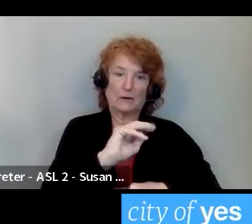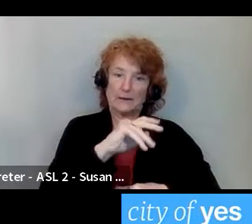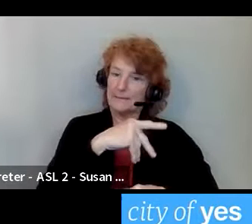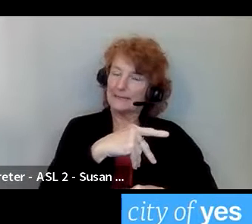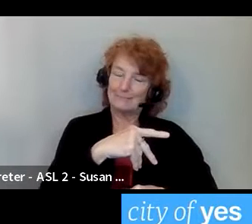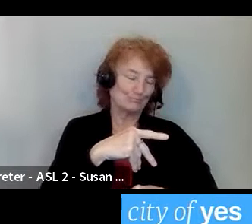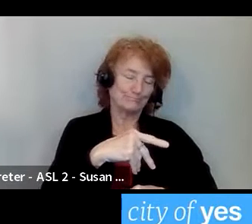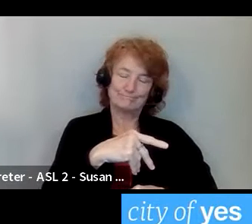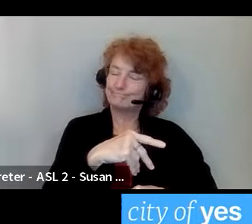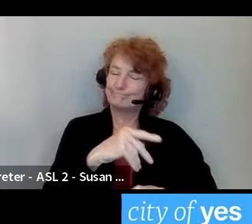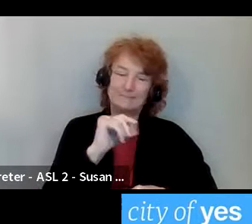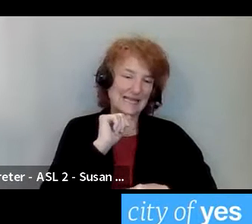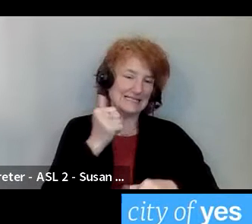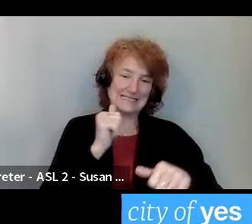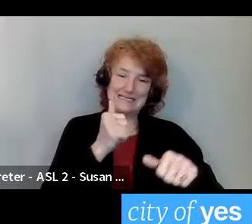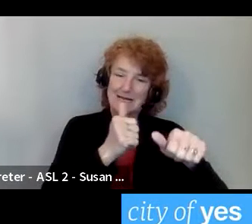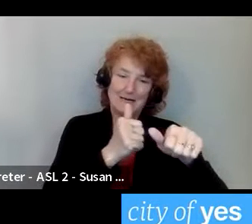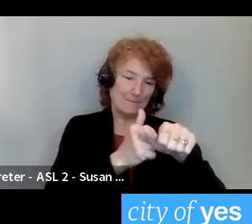is the current proposal.